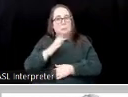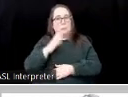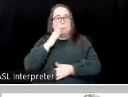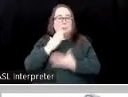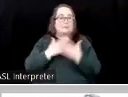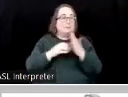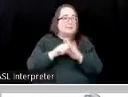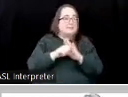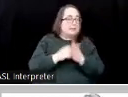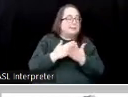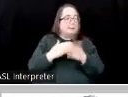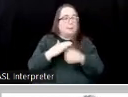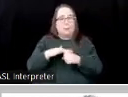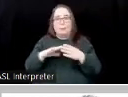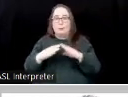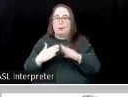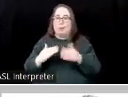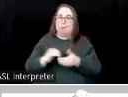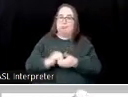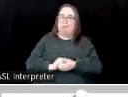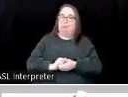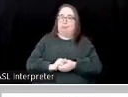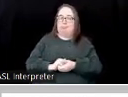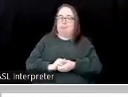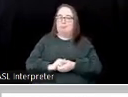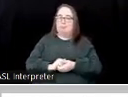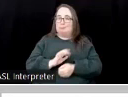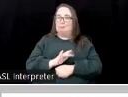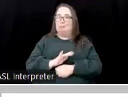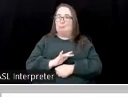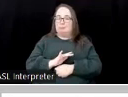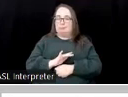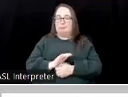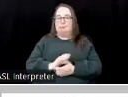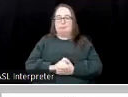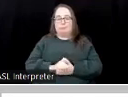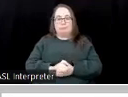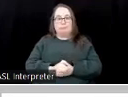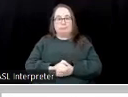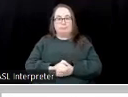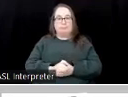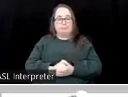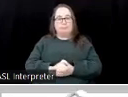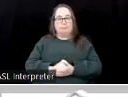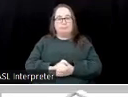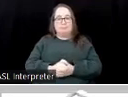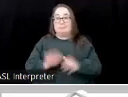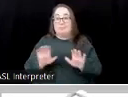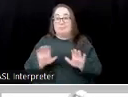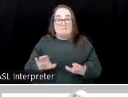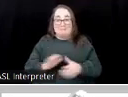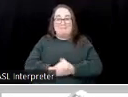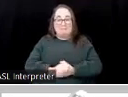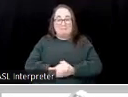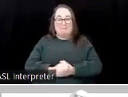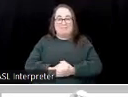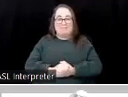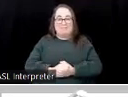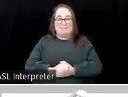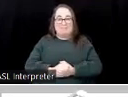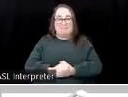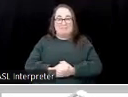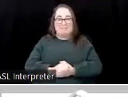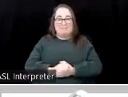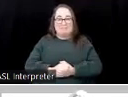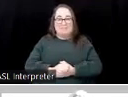community partnership between community living support service providers and rental housing assistance providers. That's great. And we're